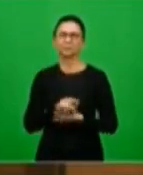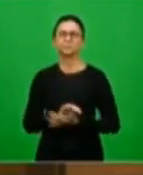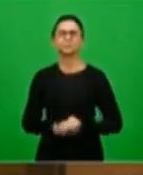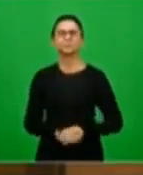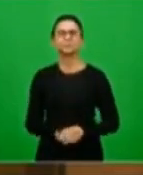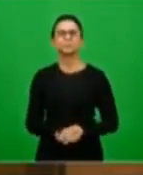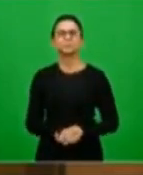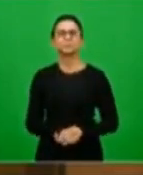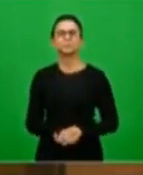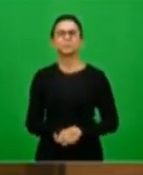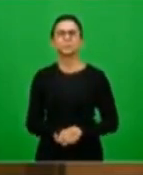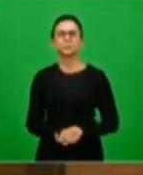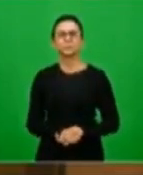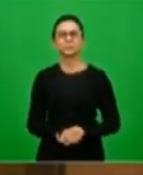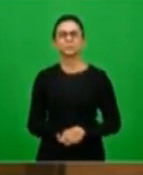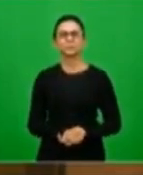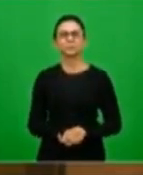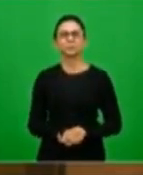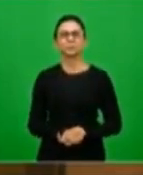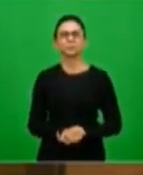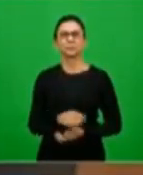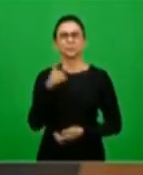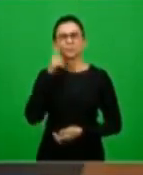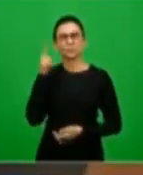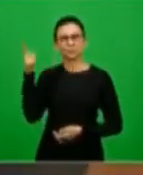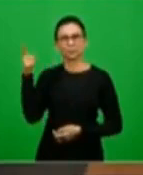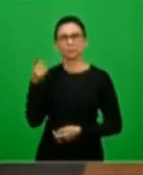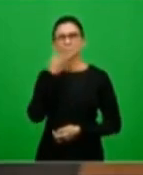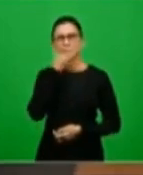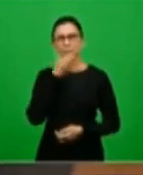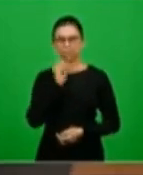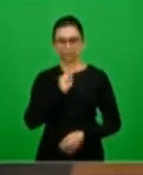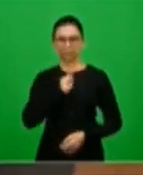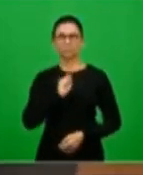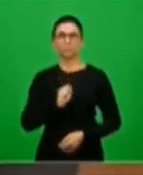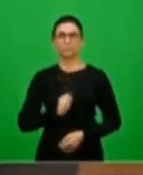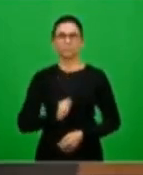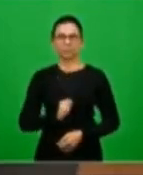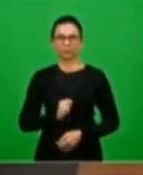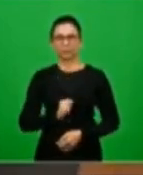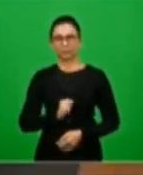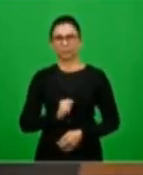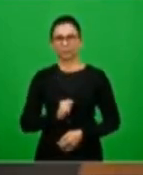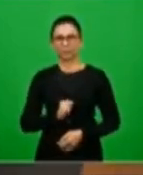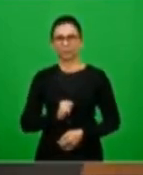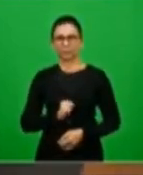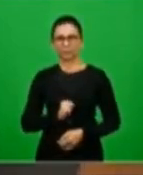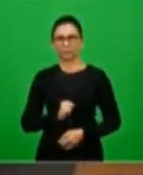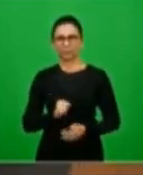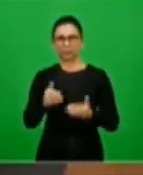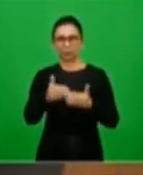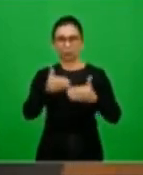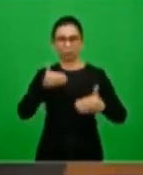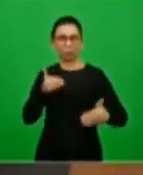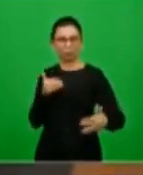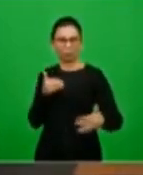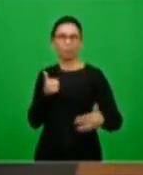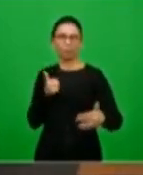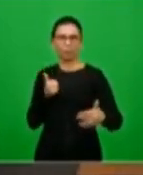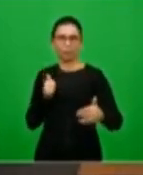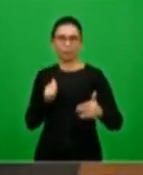So observe here. Here, the priest, he ministered in this area called the